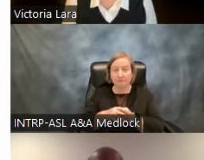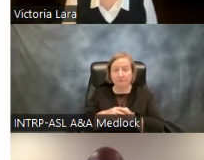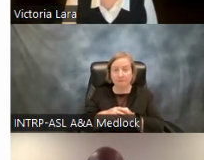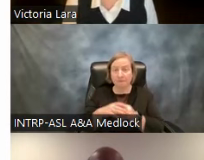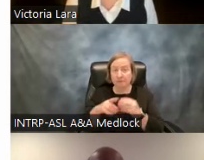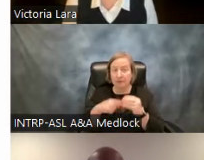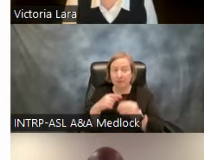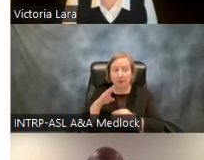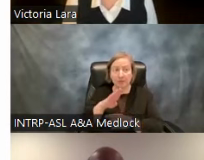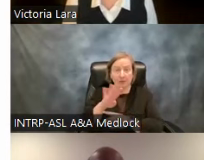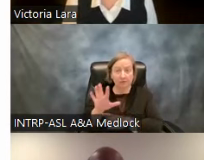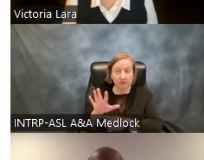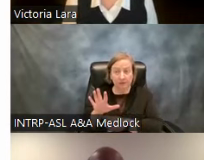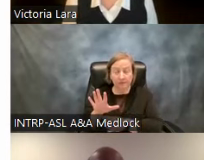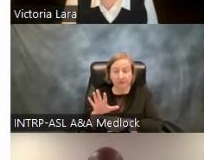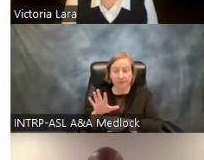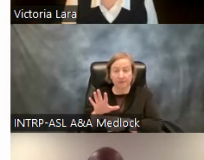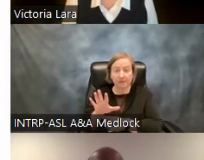B5?